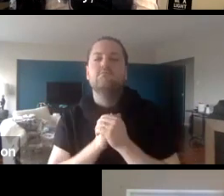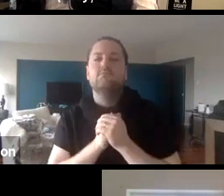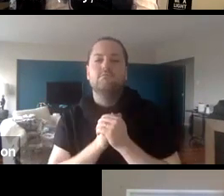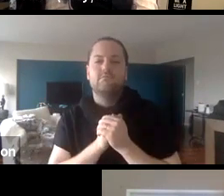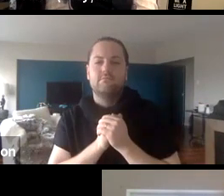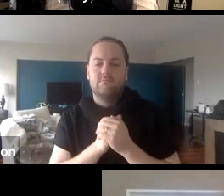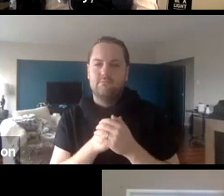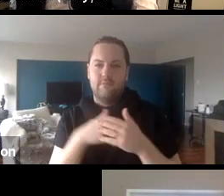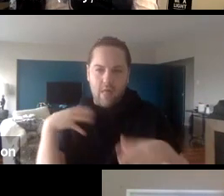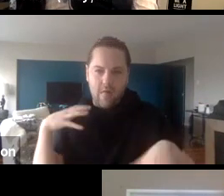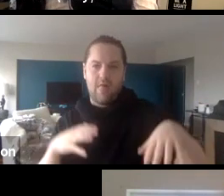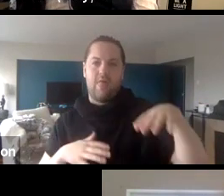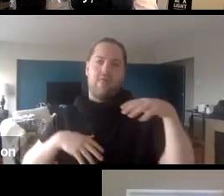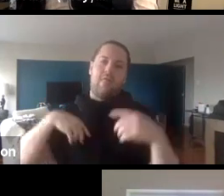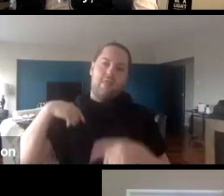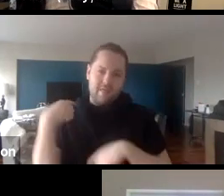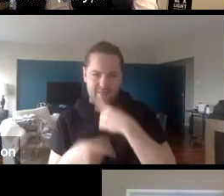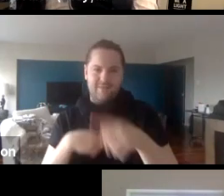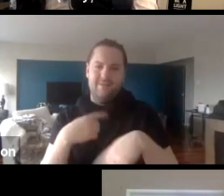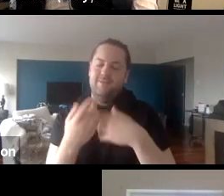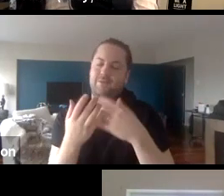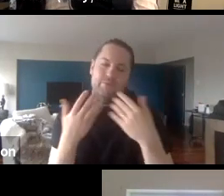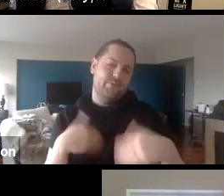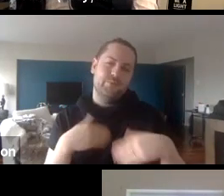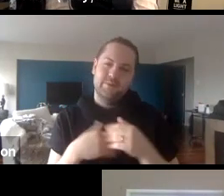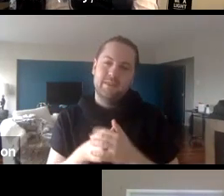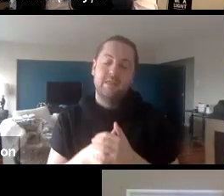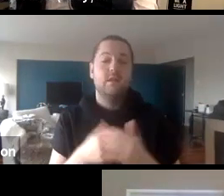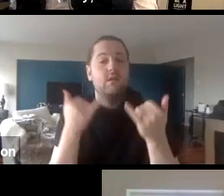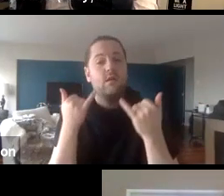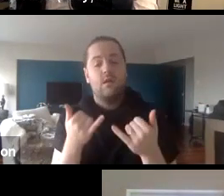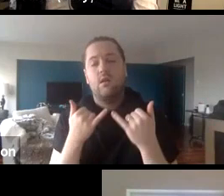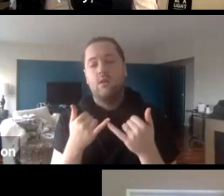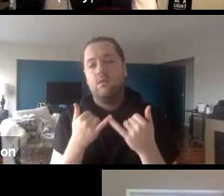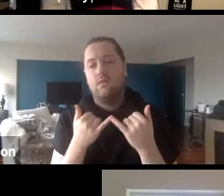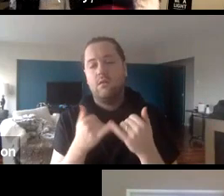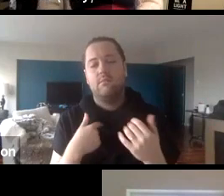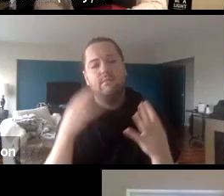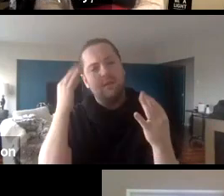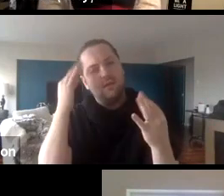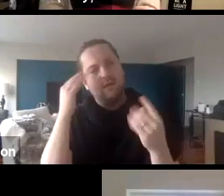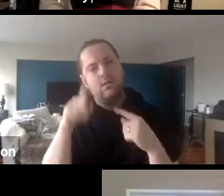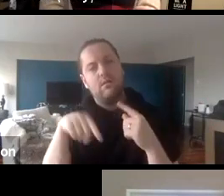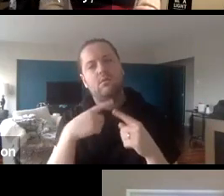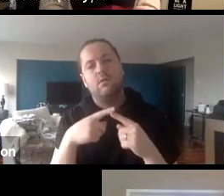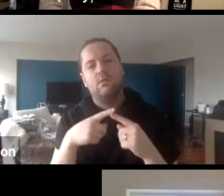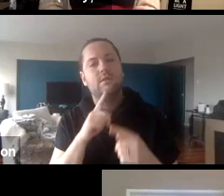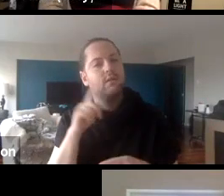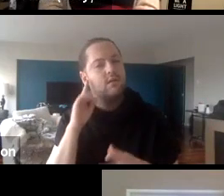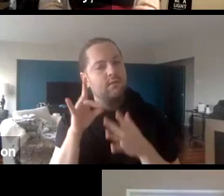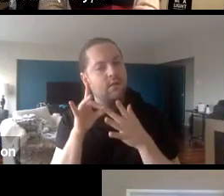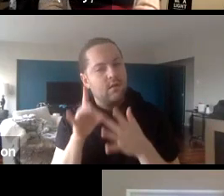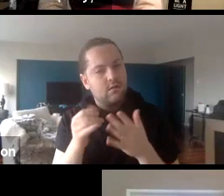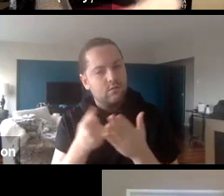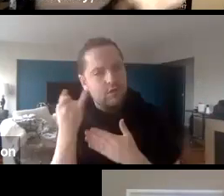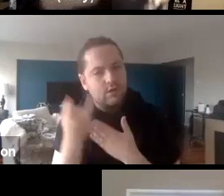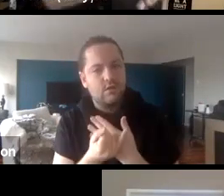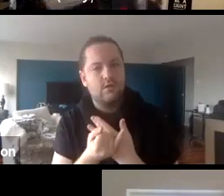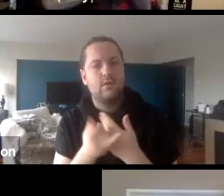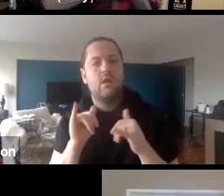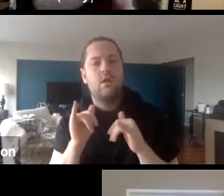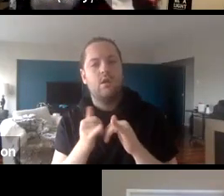at Peter, who's hearing, and everybody else, trying to work through those moments was quite